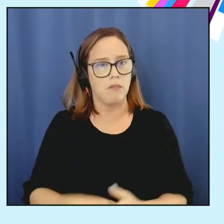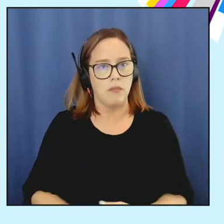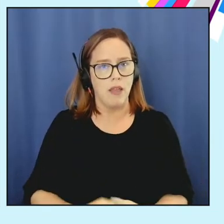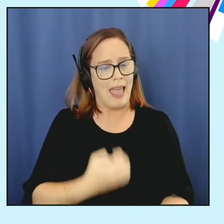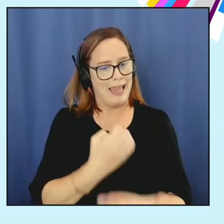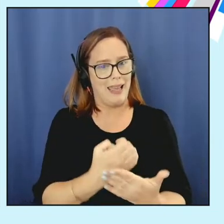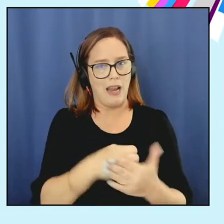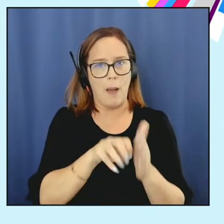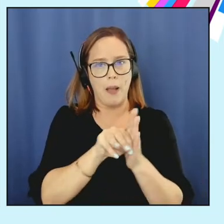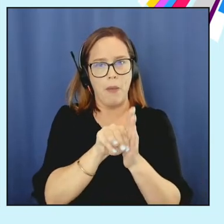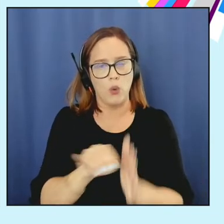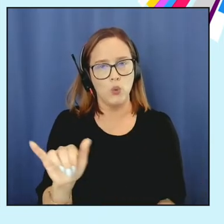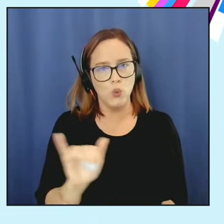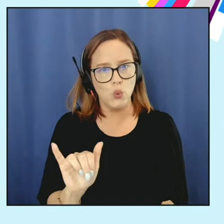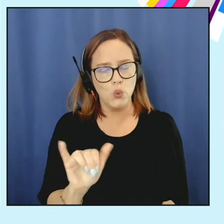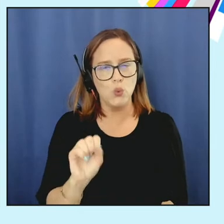think